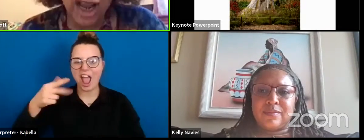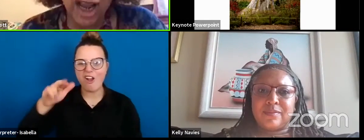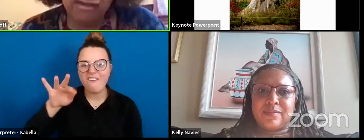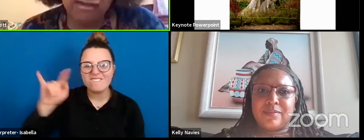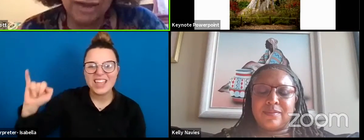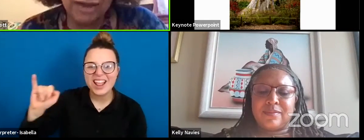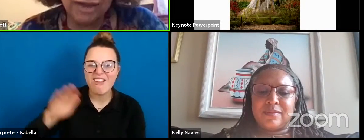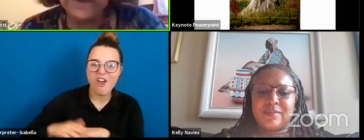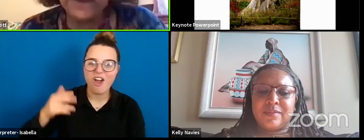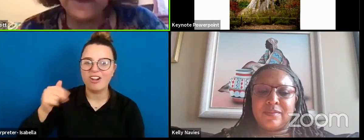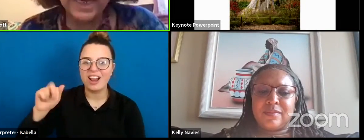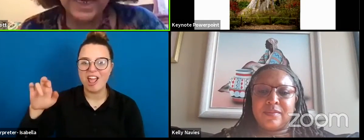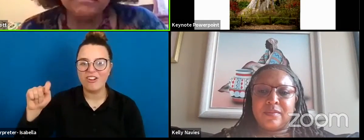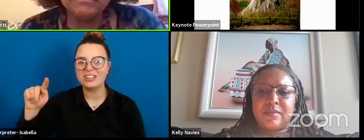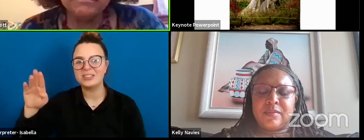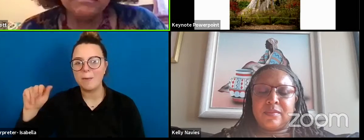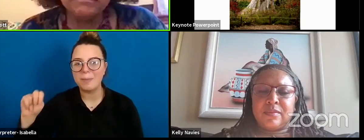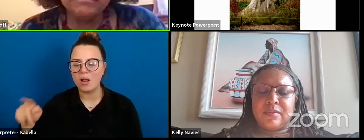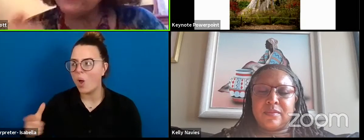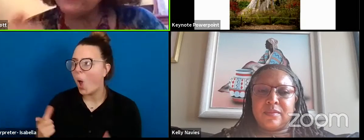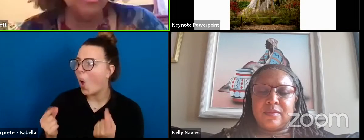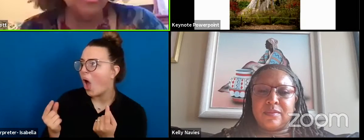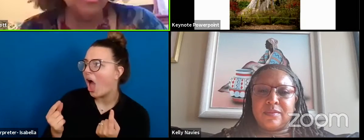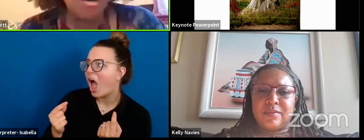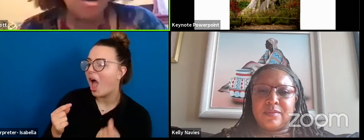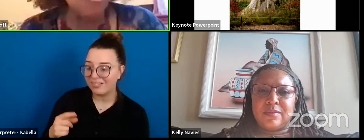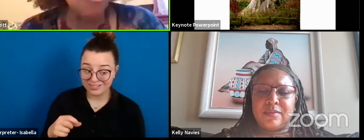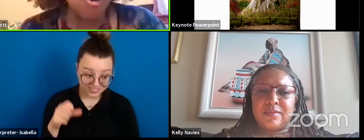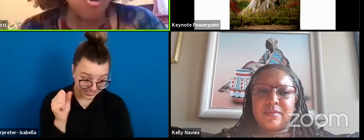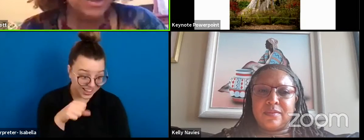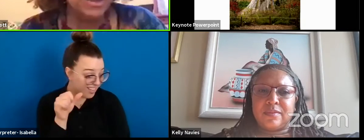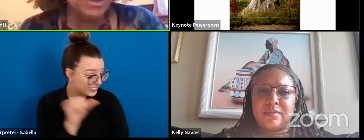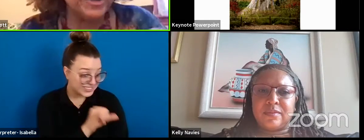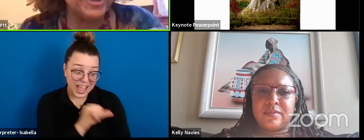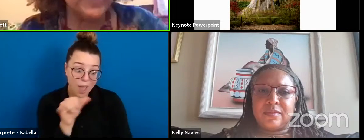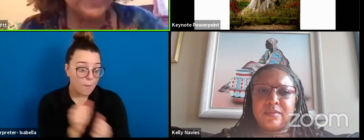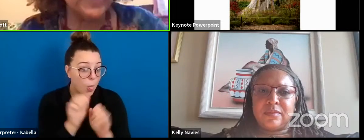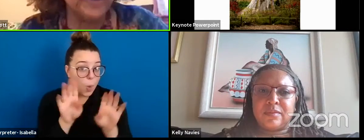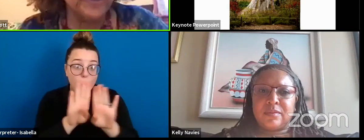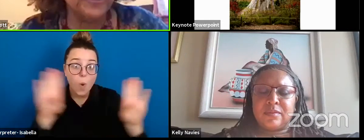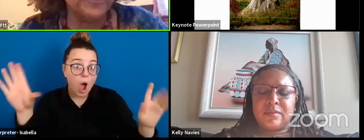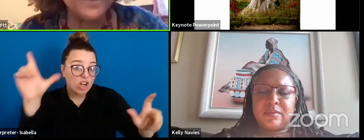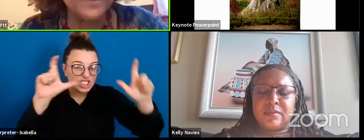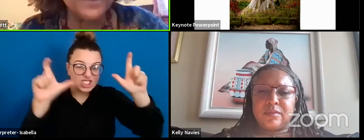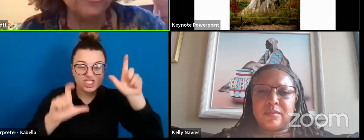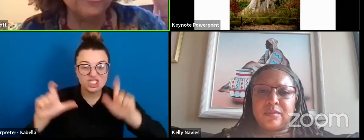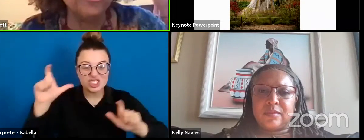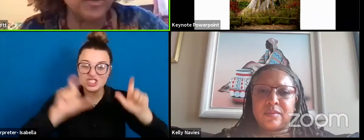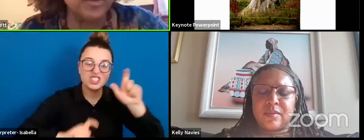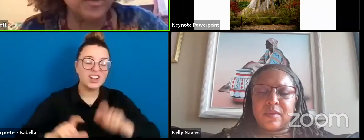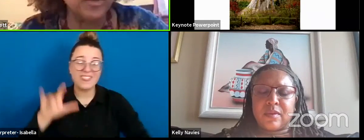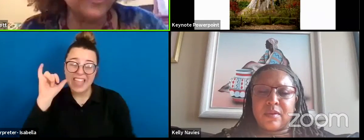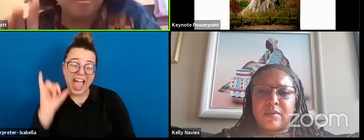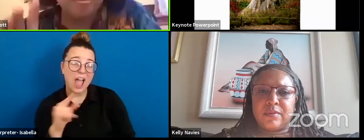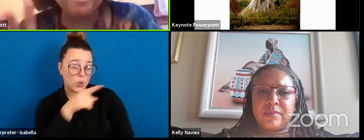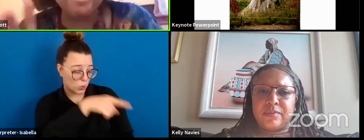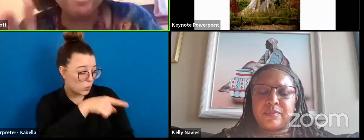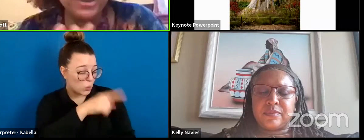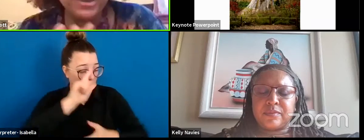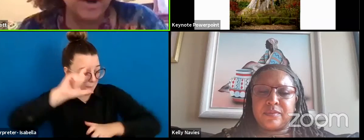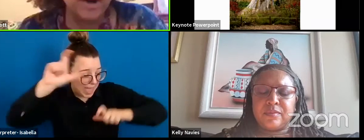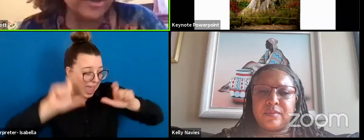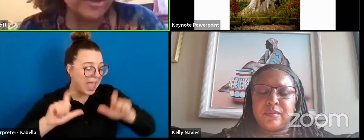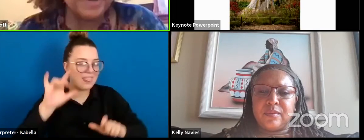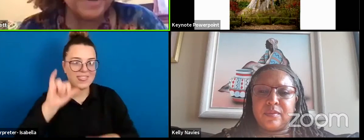What? That's right. Just like you do on a wall, because those little dots and spickles that you see are